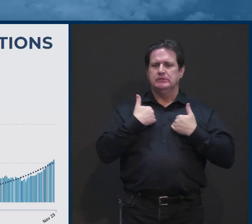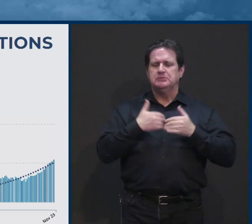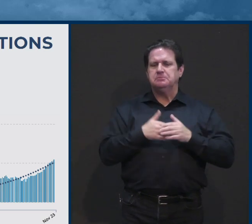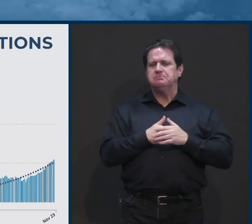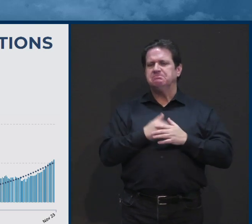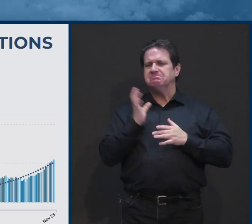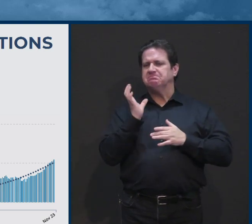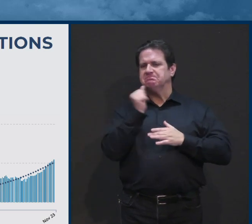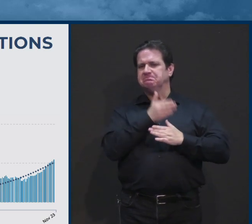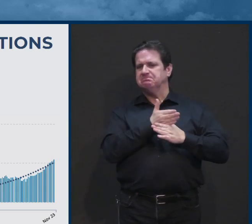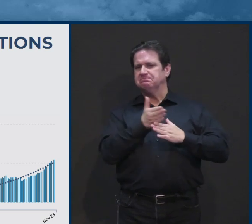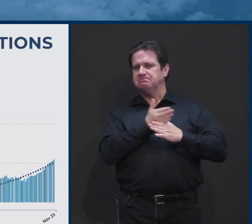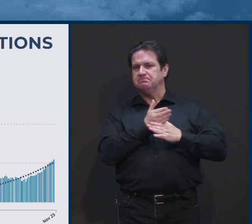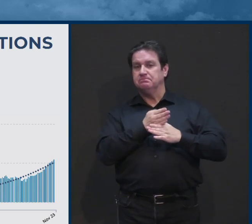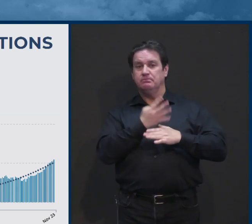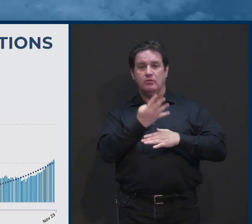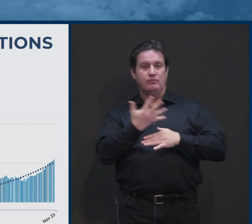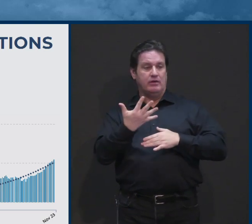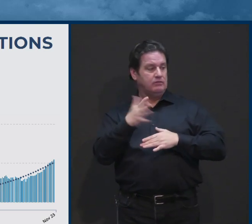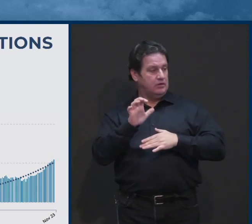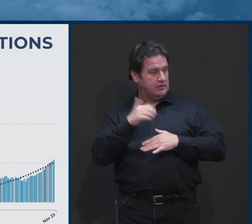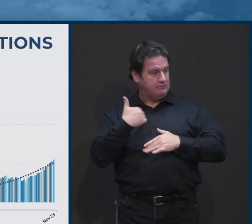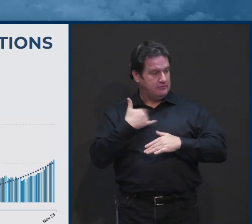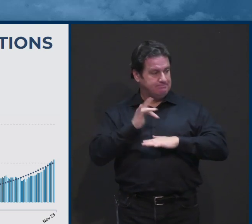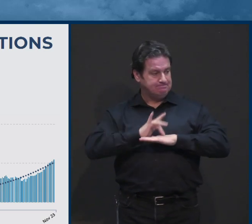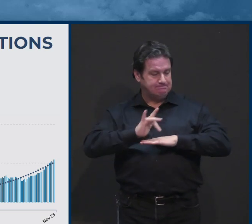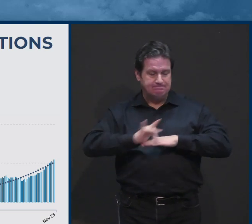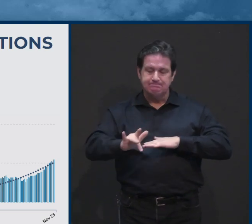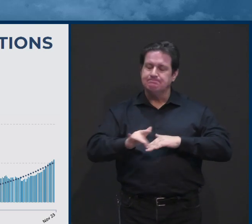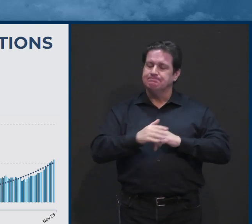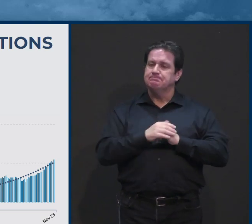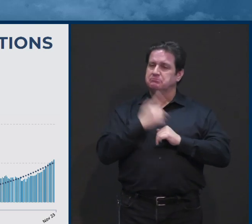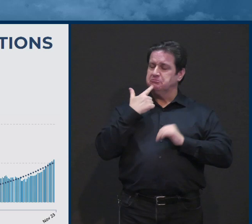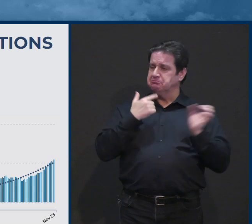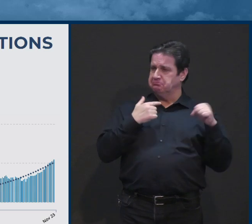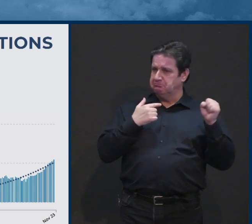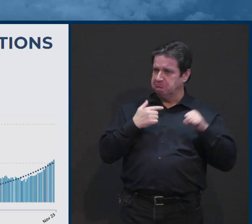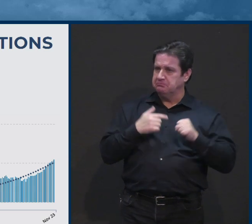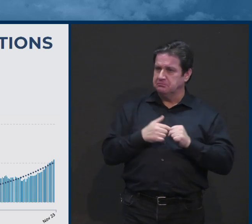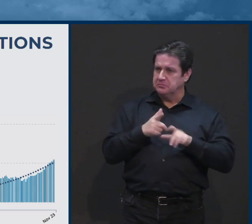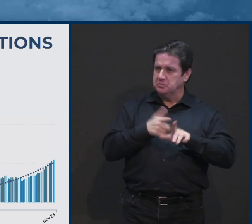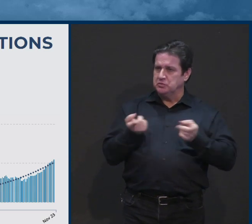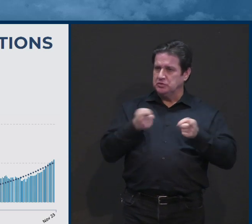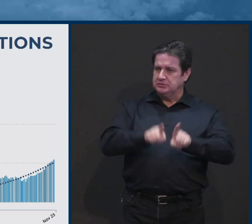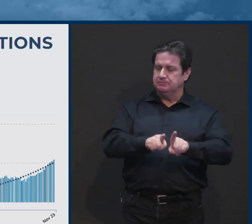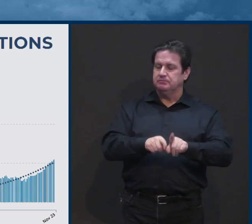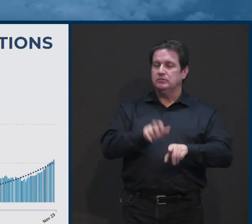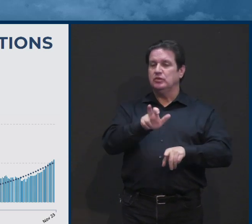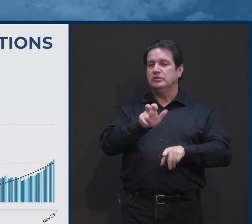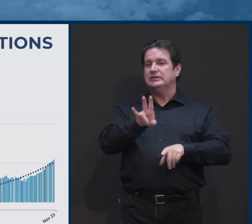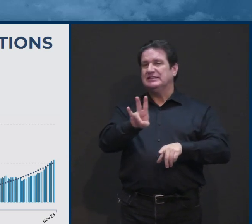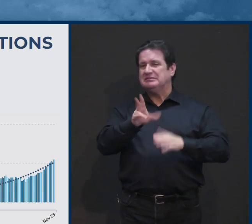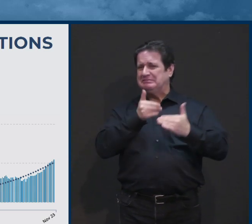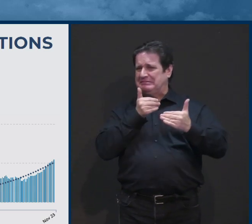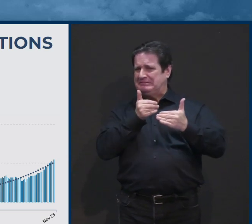estimate, AJ, I think, between 400 and 500, depending on the day. AJ's shaking his head. And so at 337, we're getting close to that,